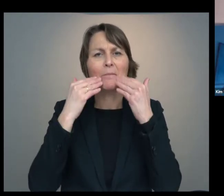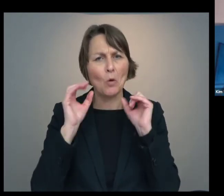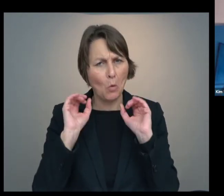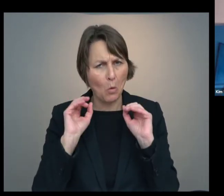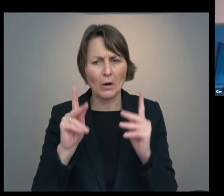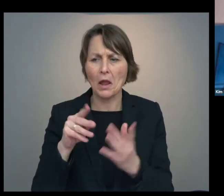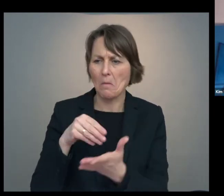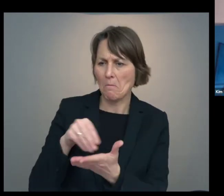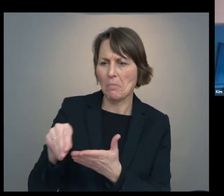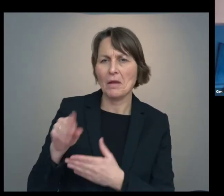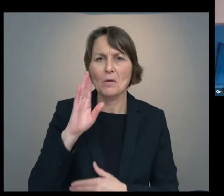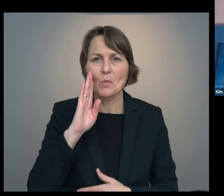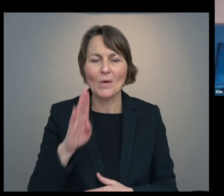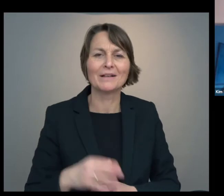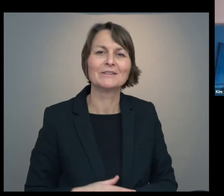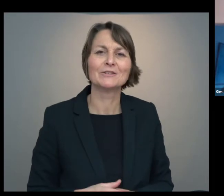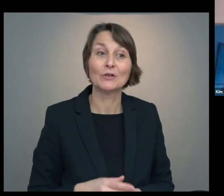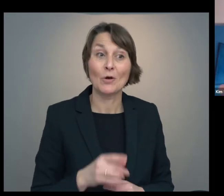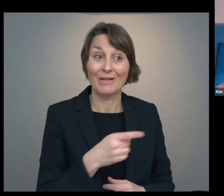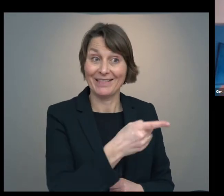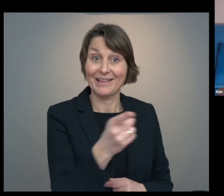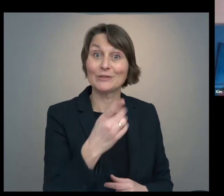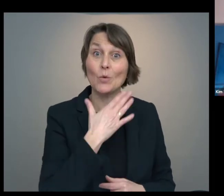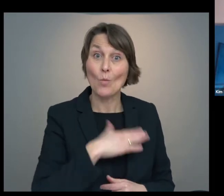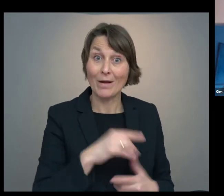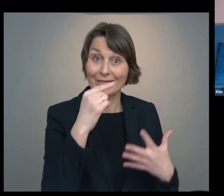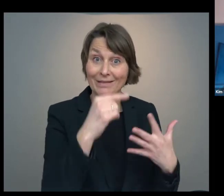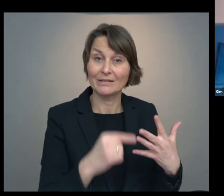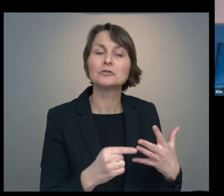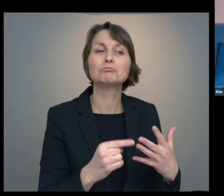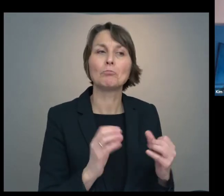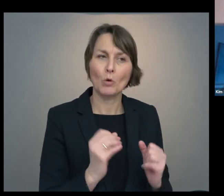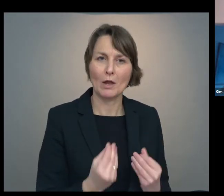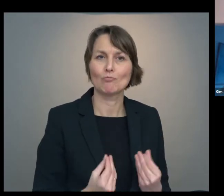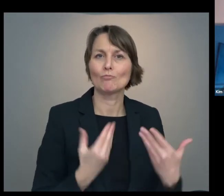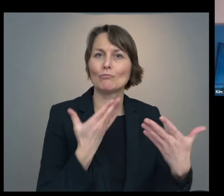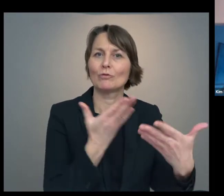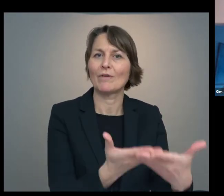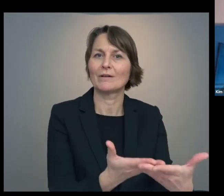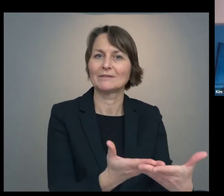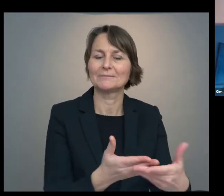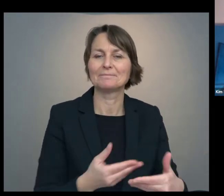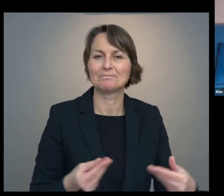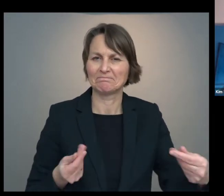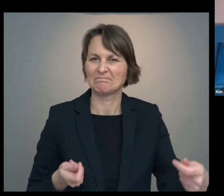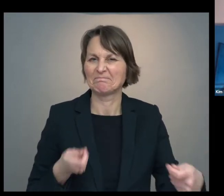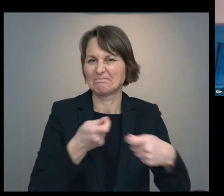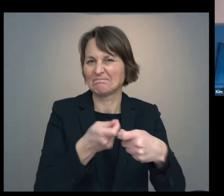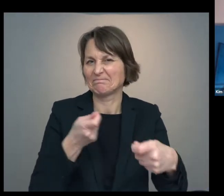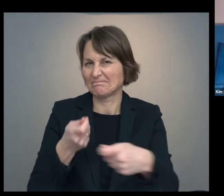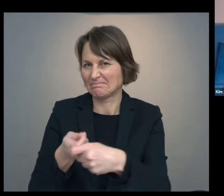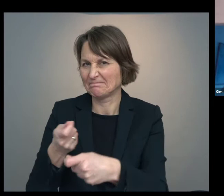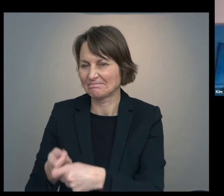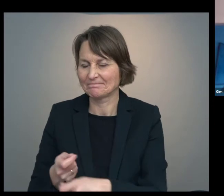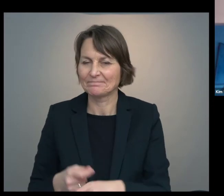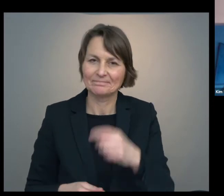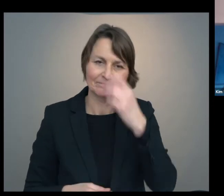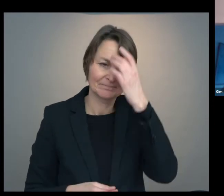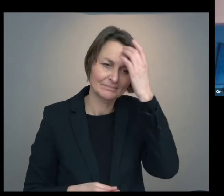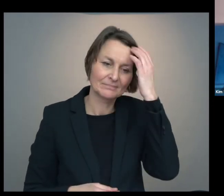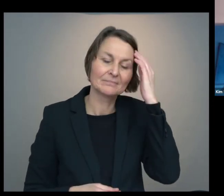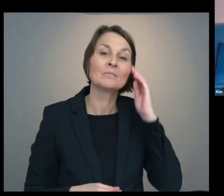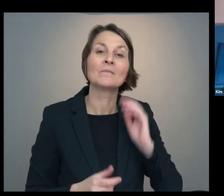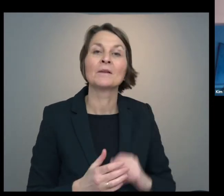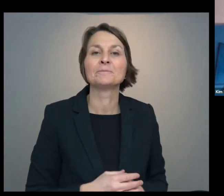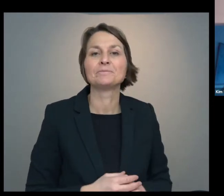to pay. So that's meeting the market that sets